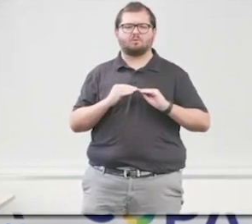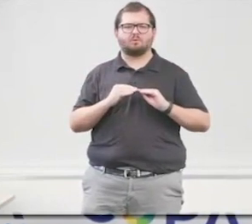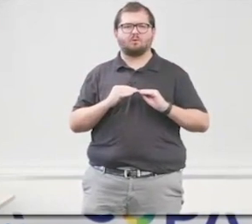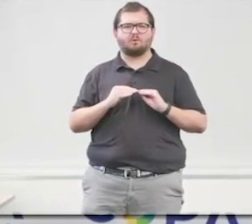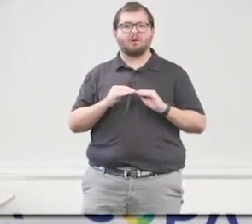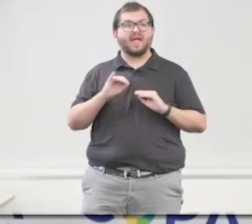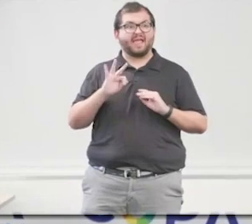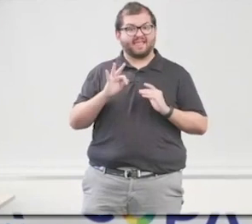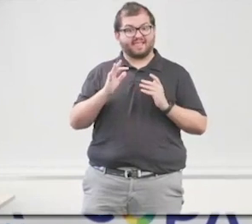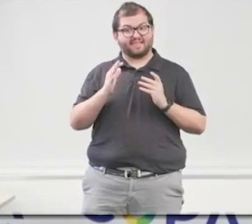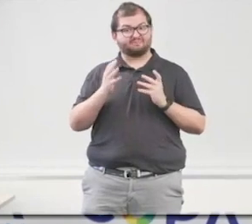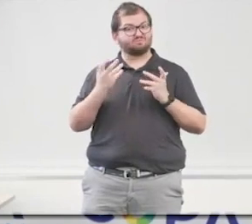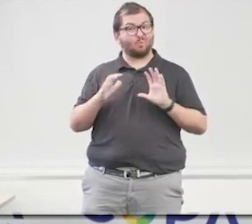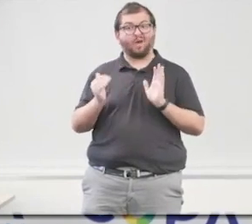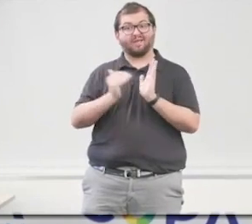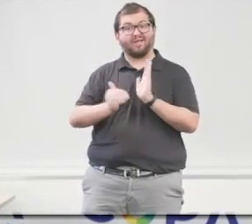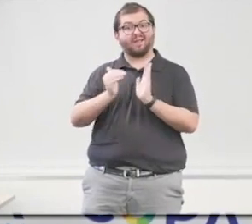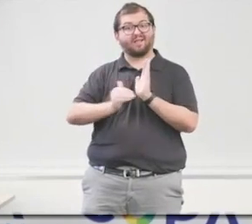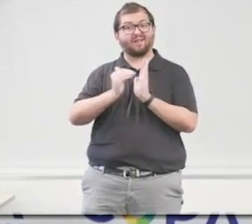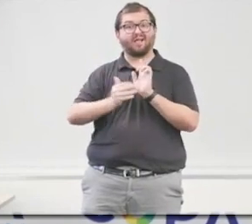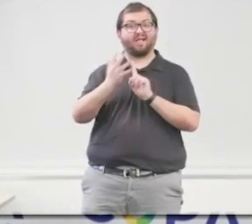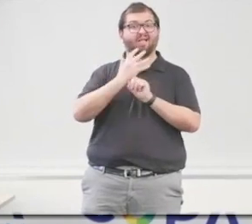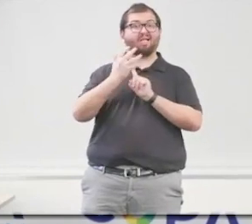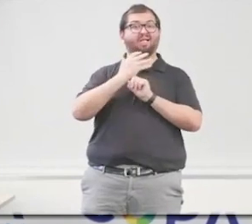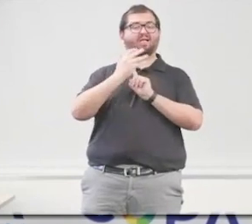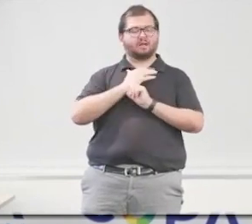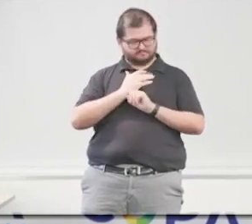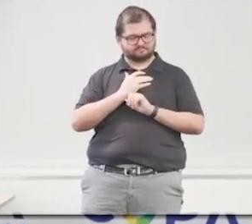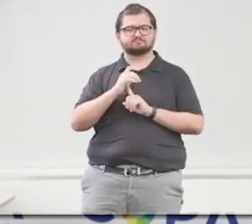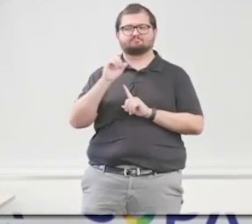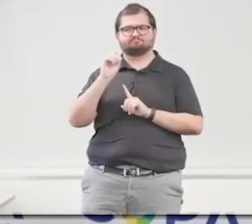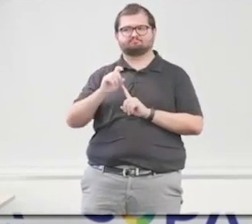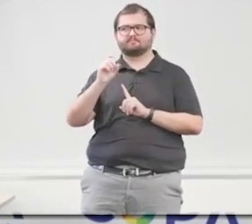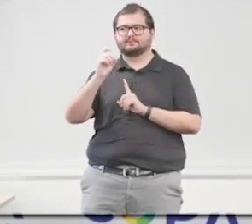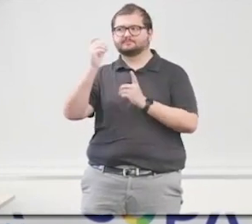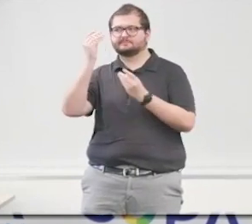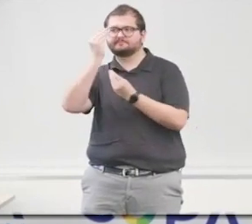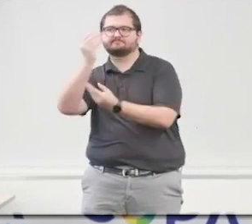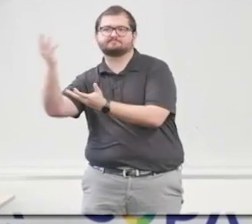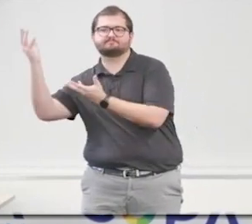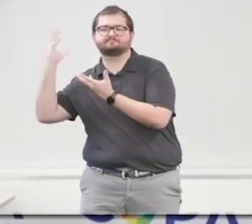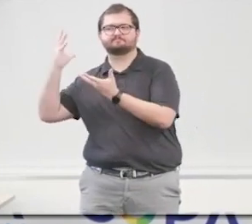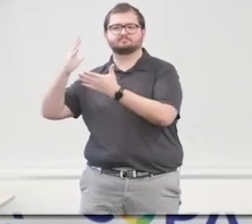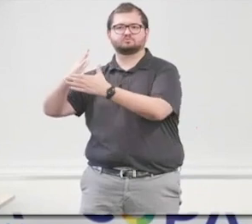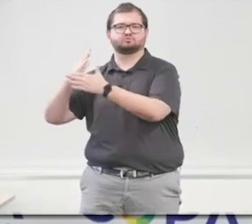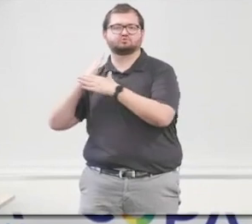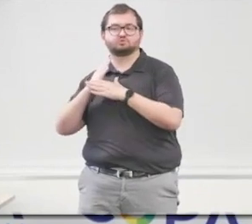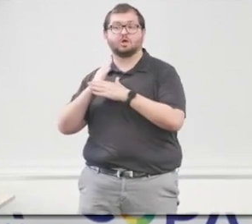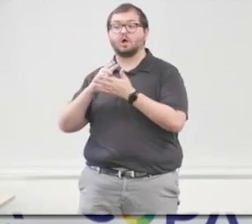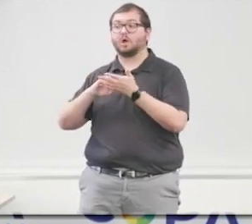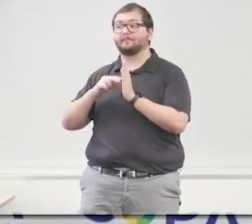the attacks. If we want to stop the attacks, we need to share information so that what impacts one of